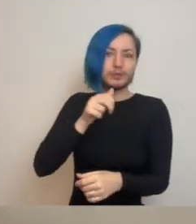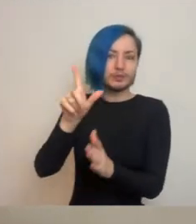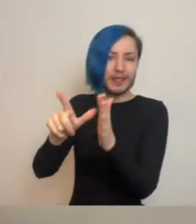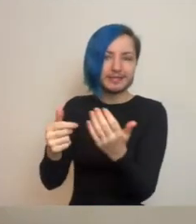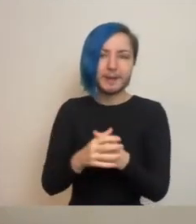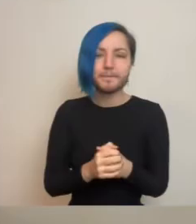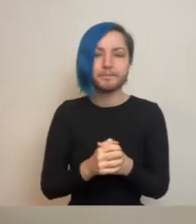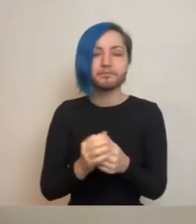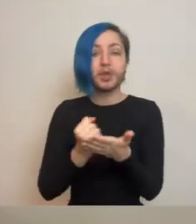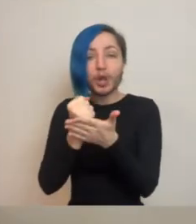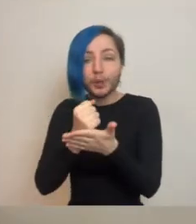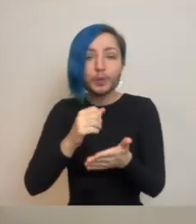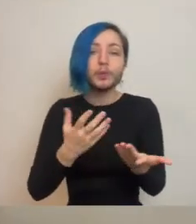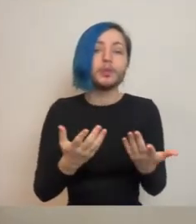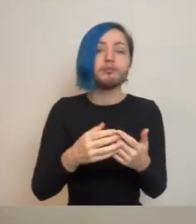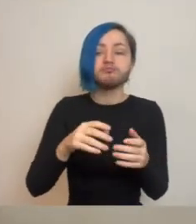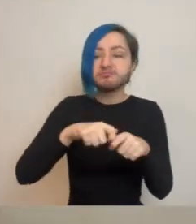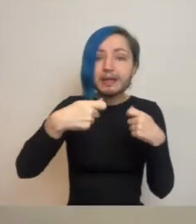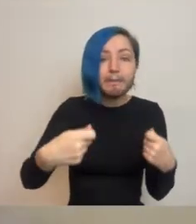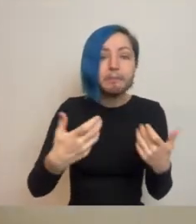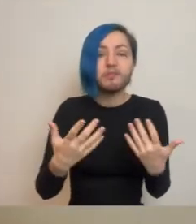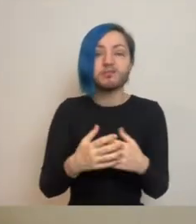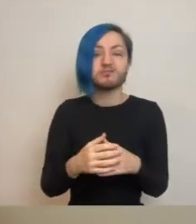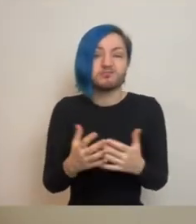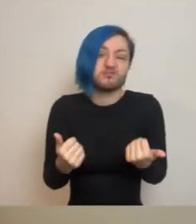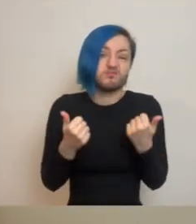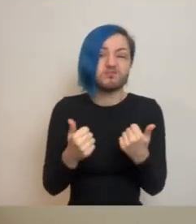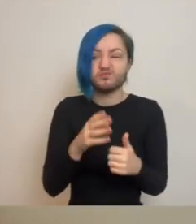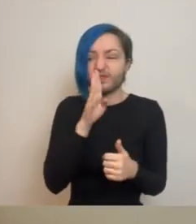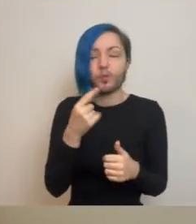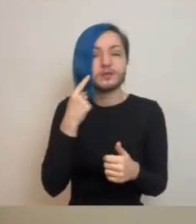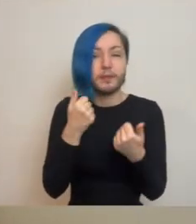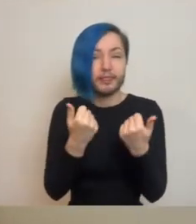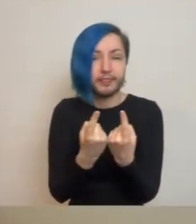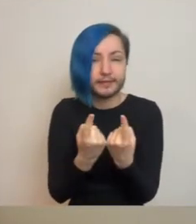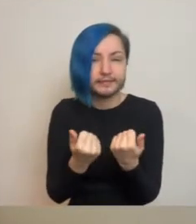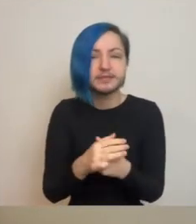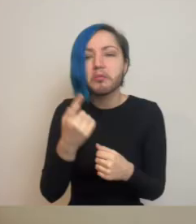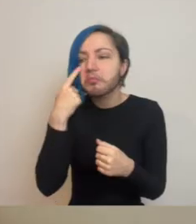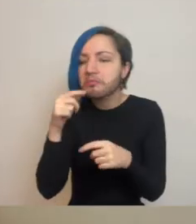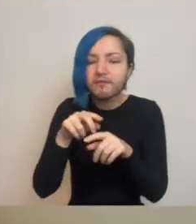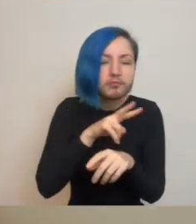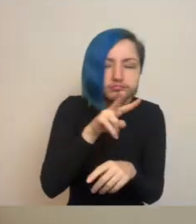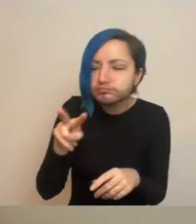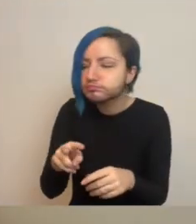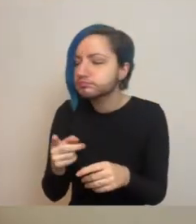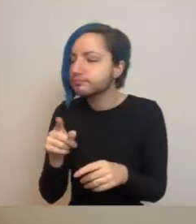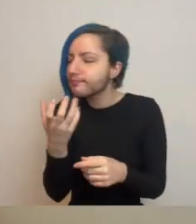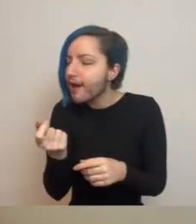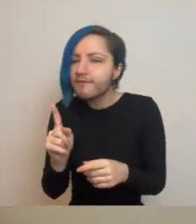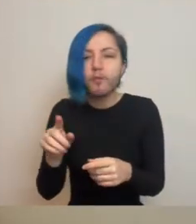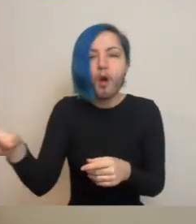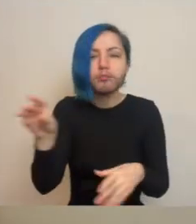just a second. Glue stick, tape, and those are all pretty straightforward things. So have a little rummage around and see if you can pull